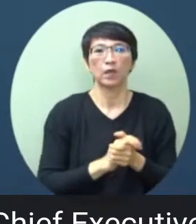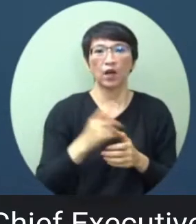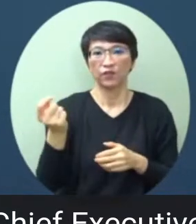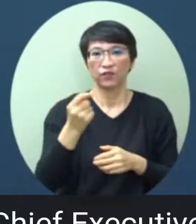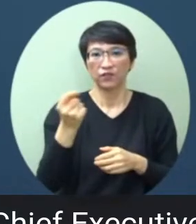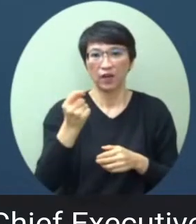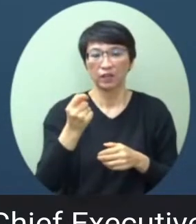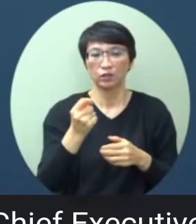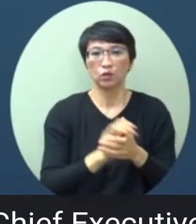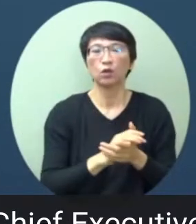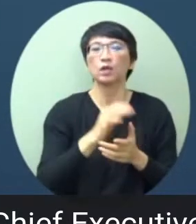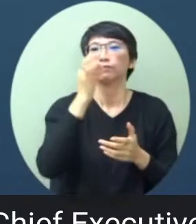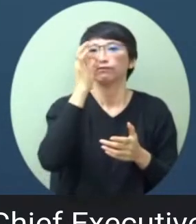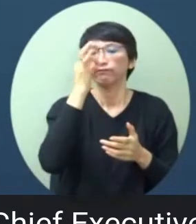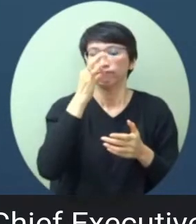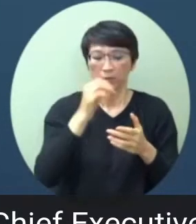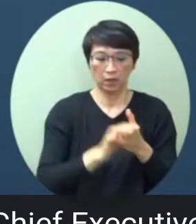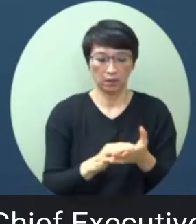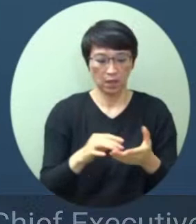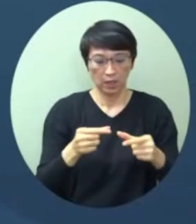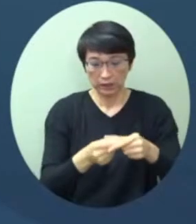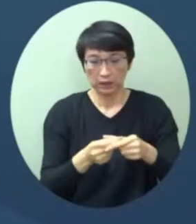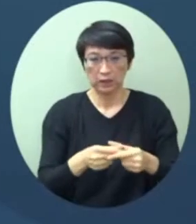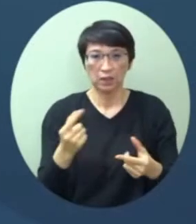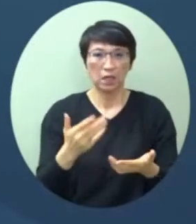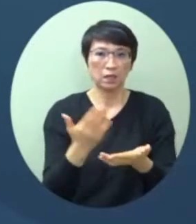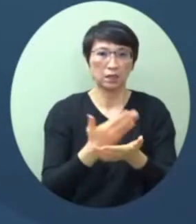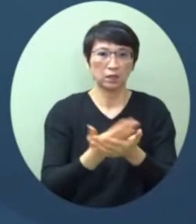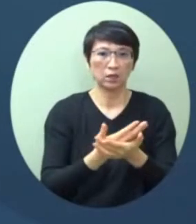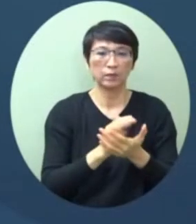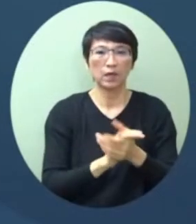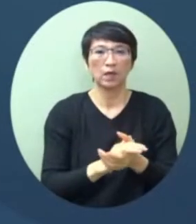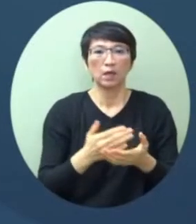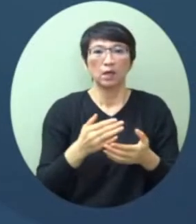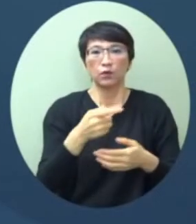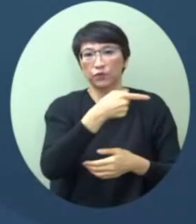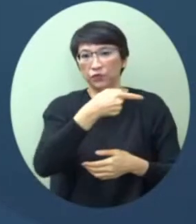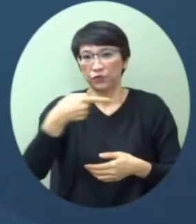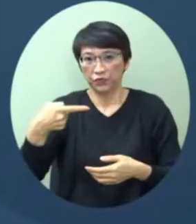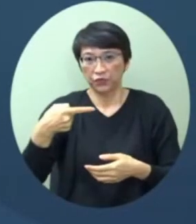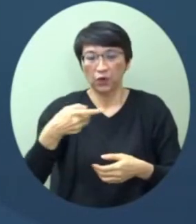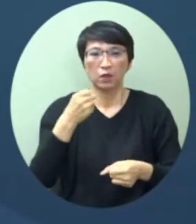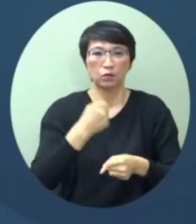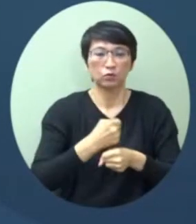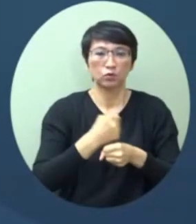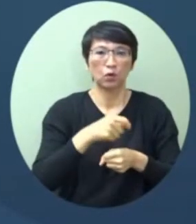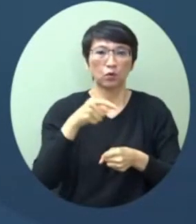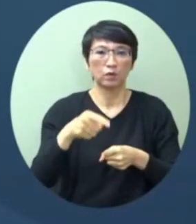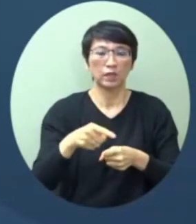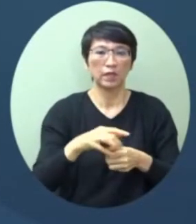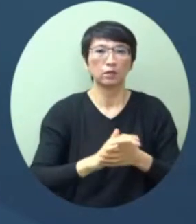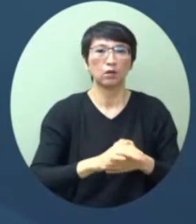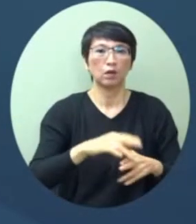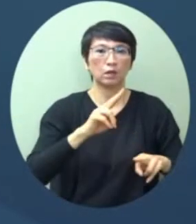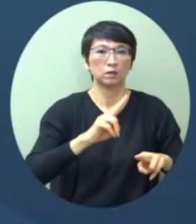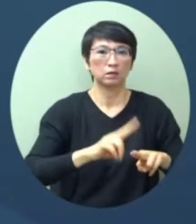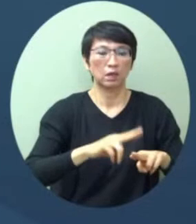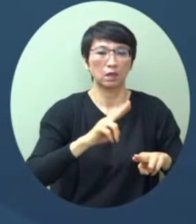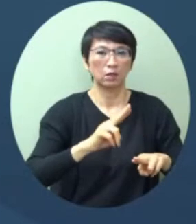And also for cross-boundary truck drivers, they are subject to a daily test.